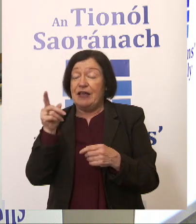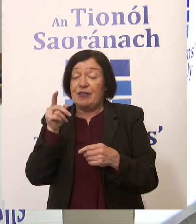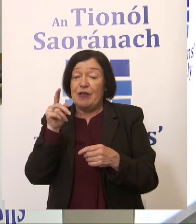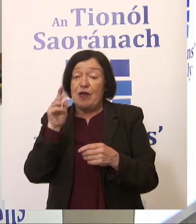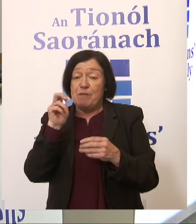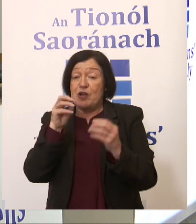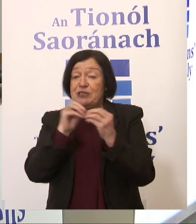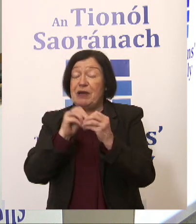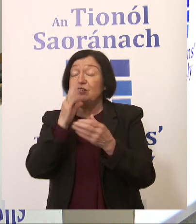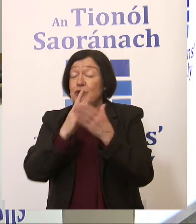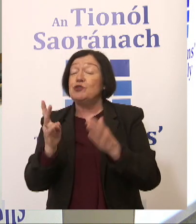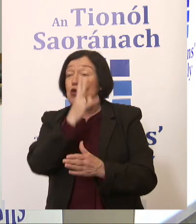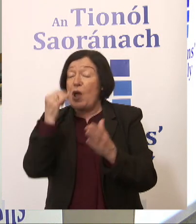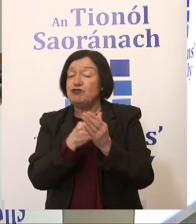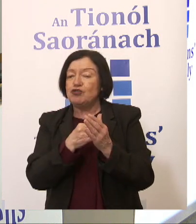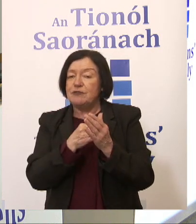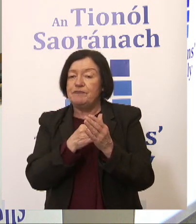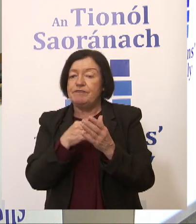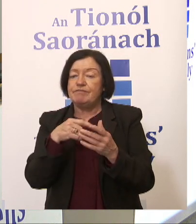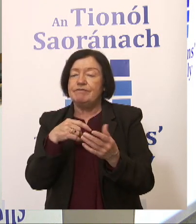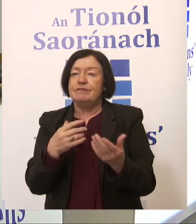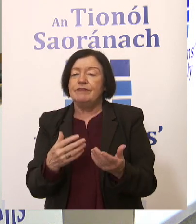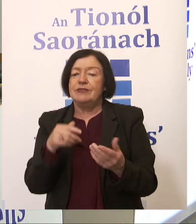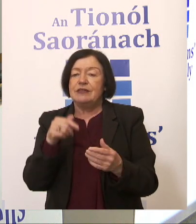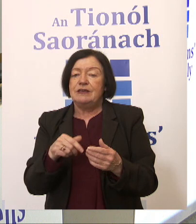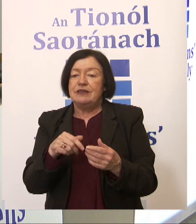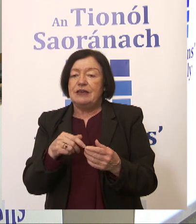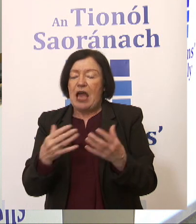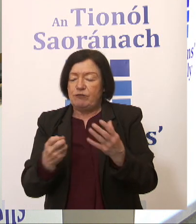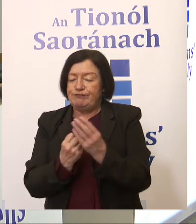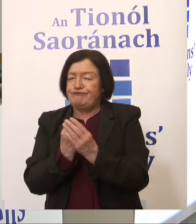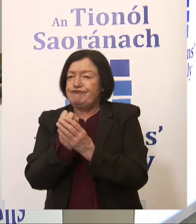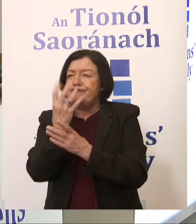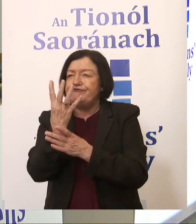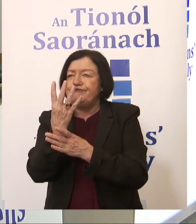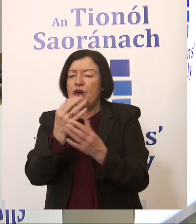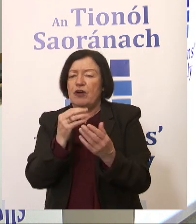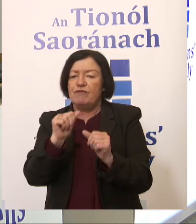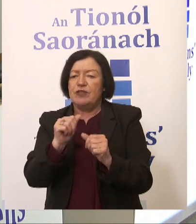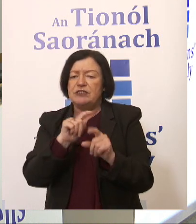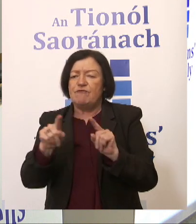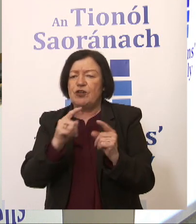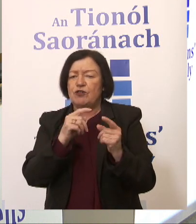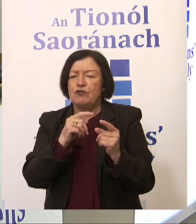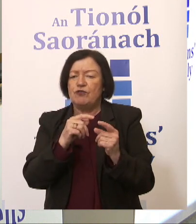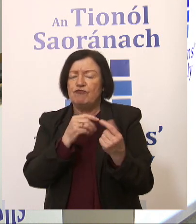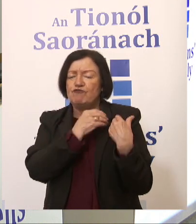some of the questioners referred to it, around the devolving of functions. And I think someone asked who's